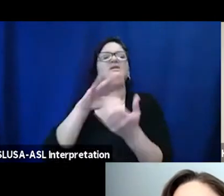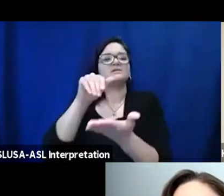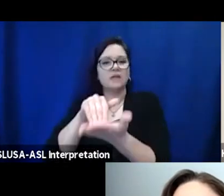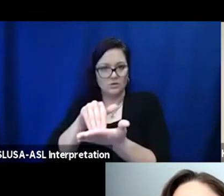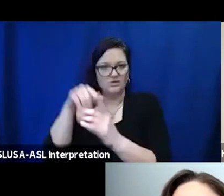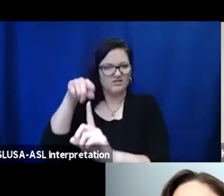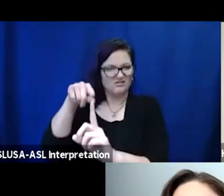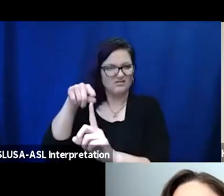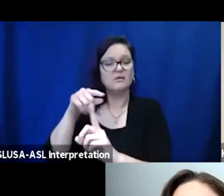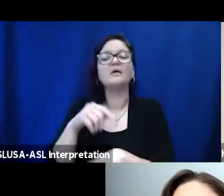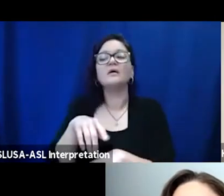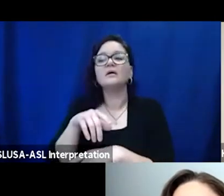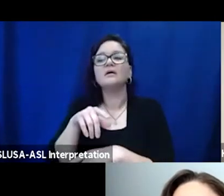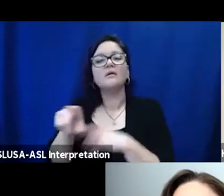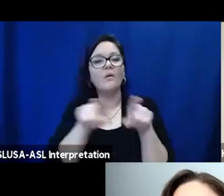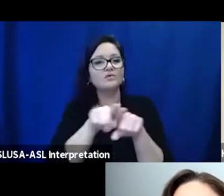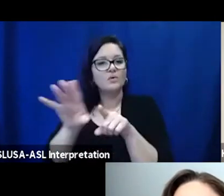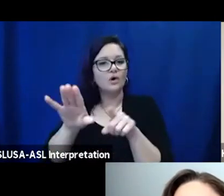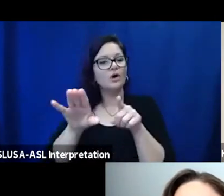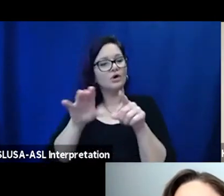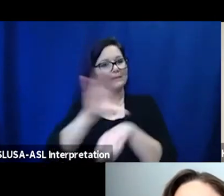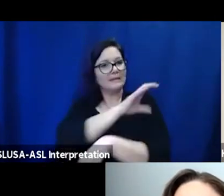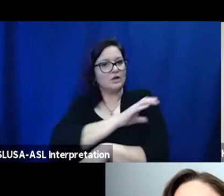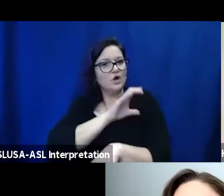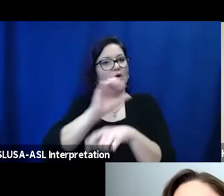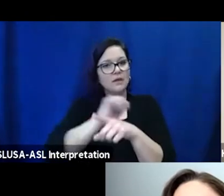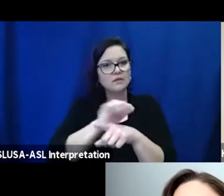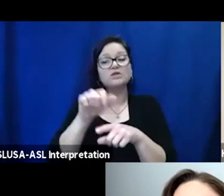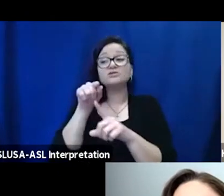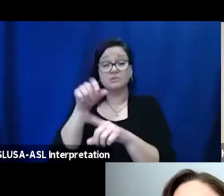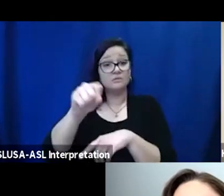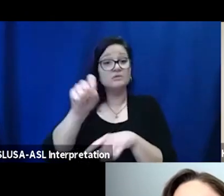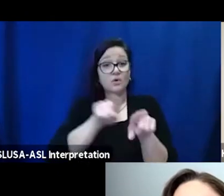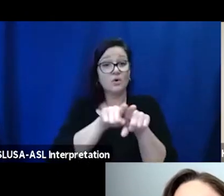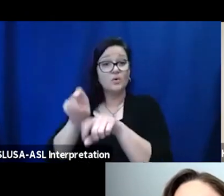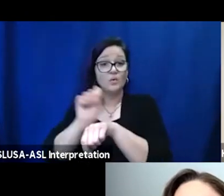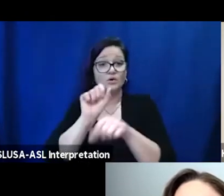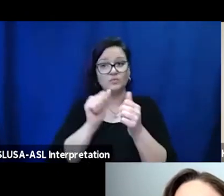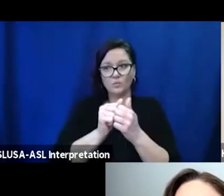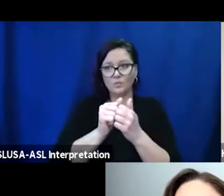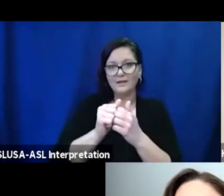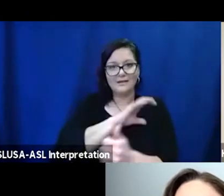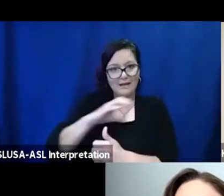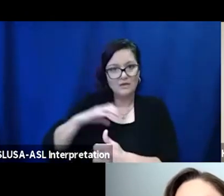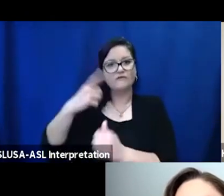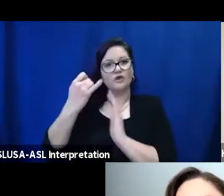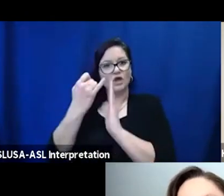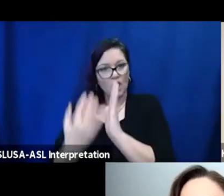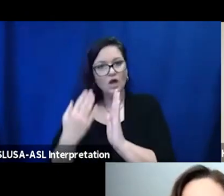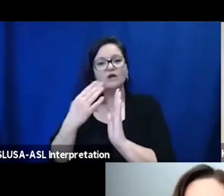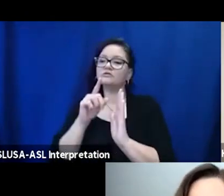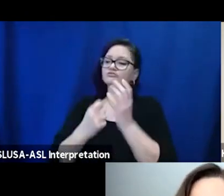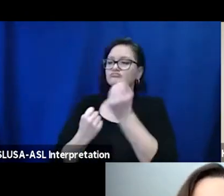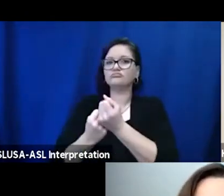Lejeune. And in addition to her clinical practice at Lejeune, Danielle also works with the Jacksonville-Onslow Council for the Arts to support their community